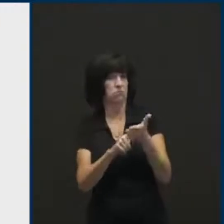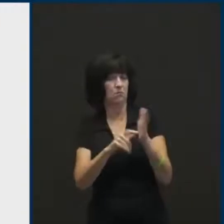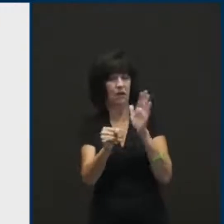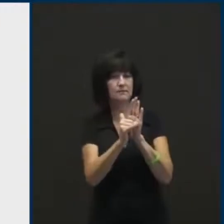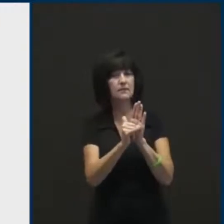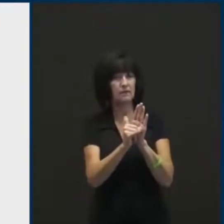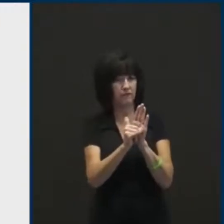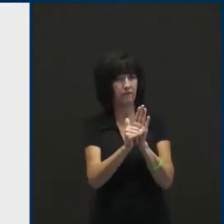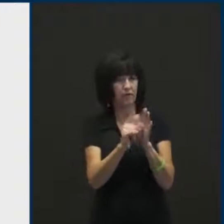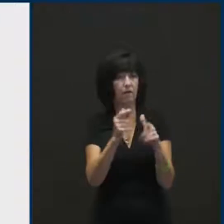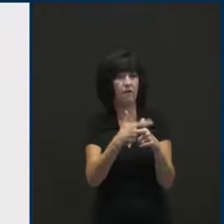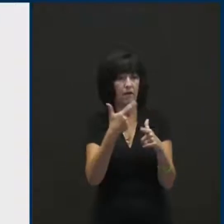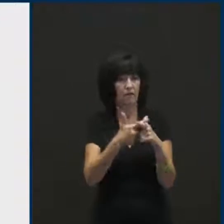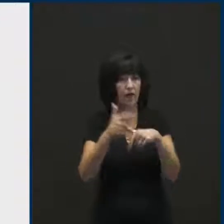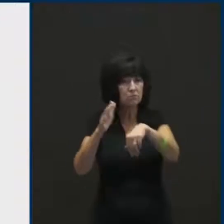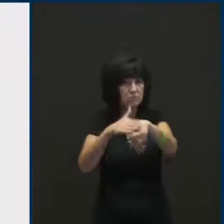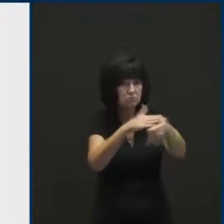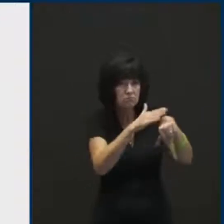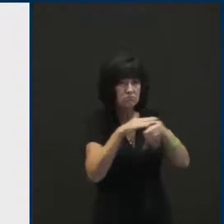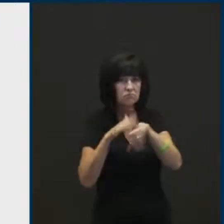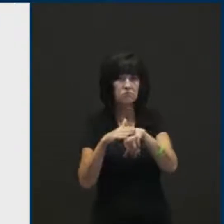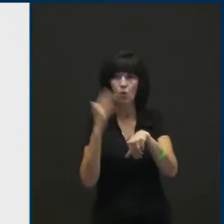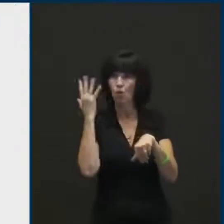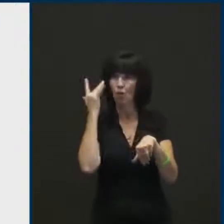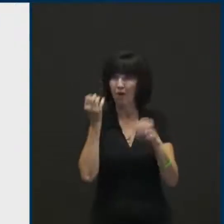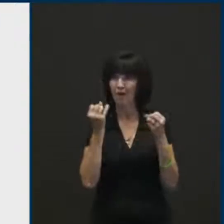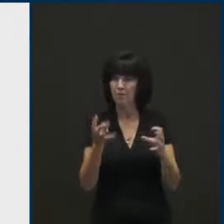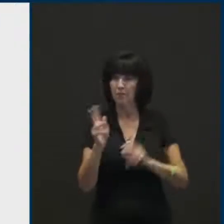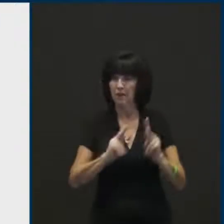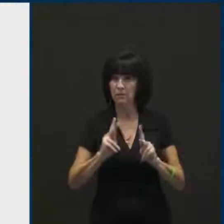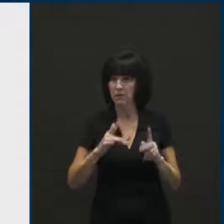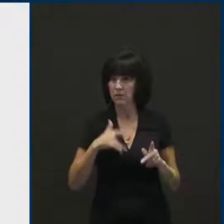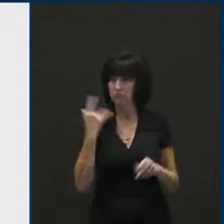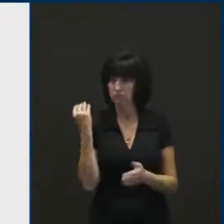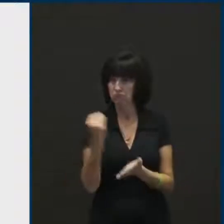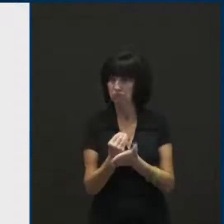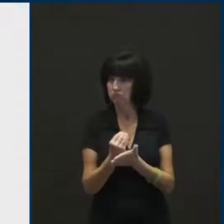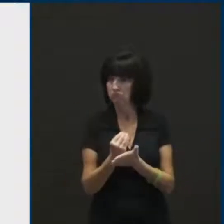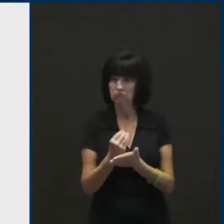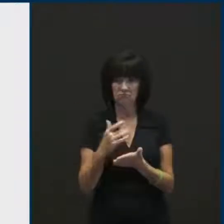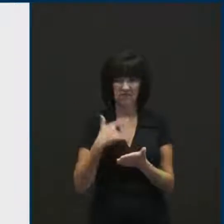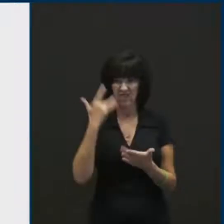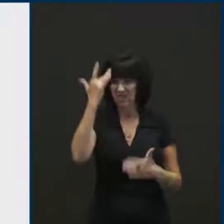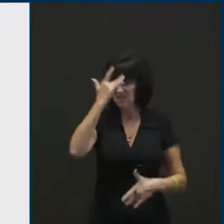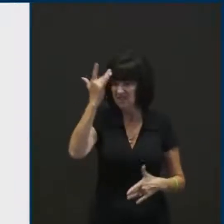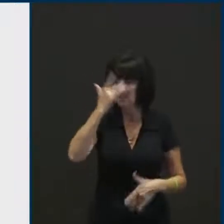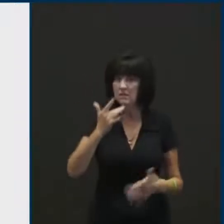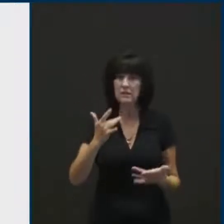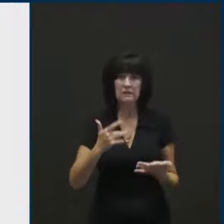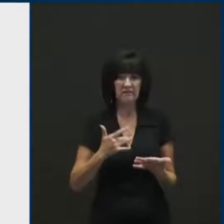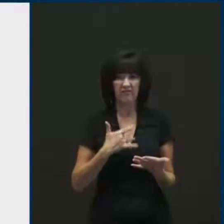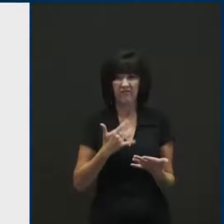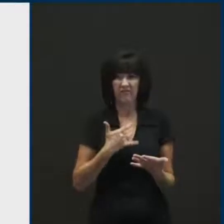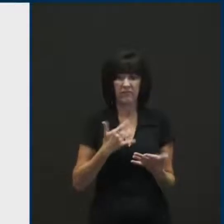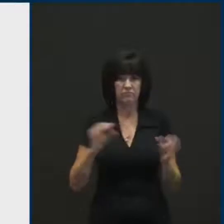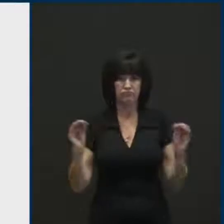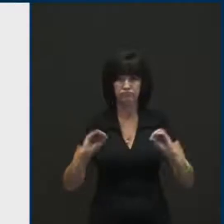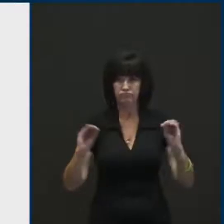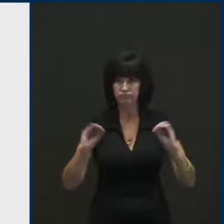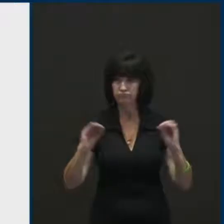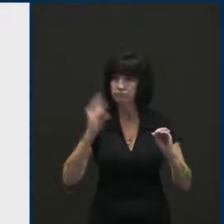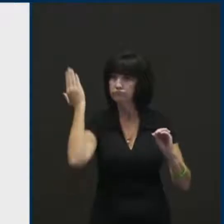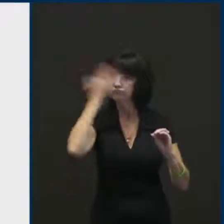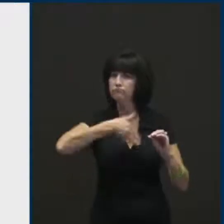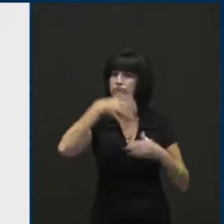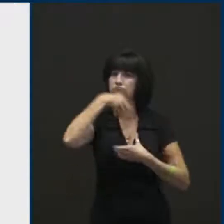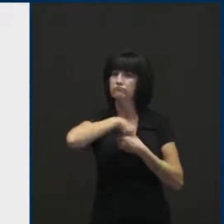many are not symptomatic but are shedding the virus. We're learning that more and more. In our conference call this morning with the